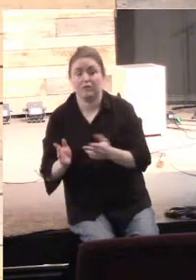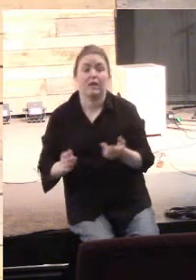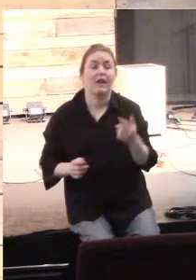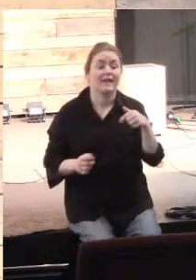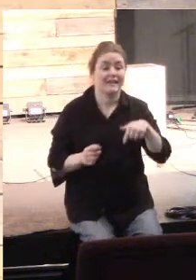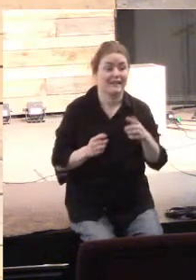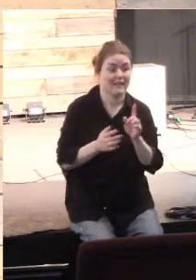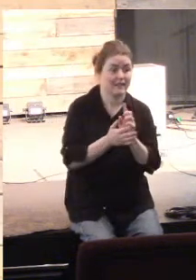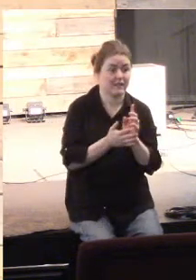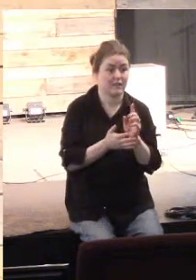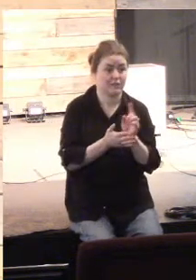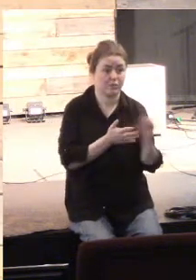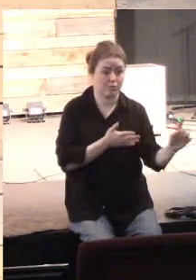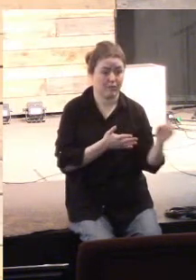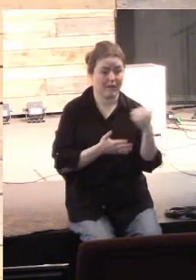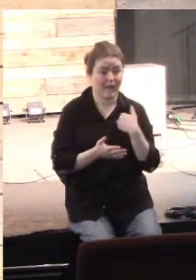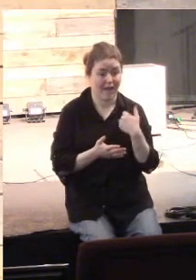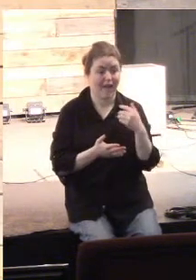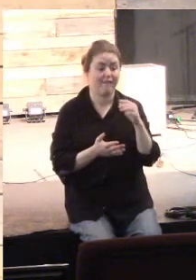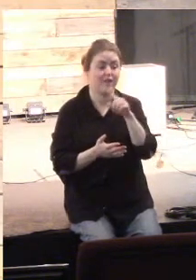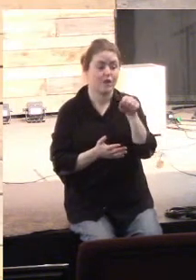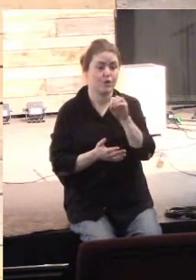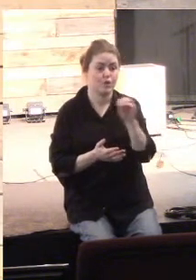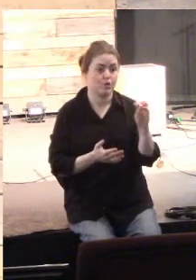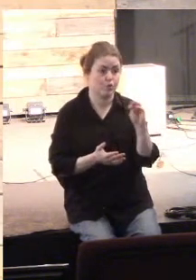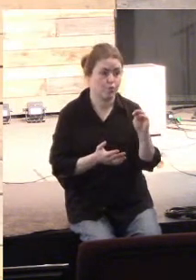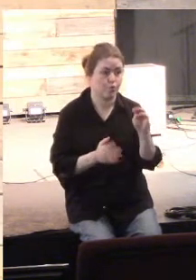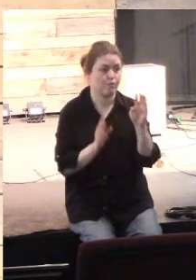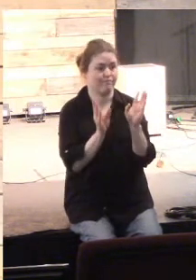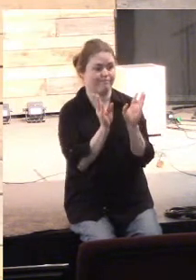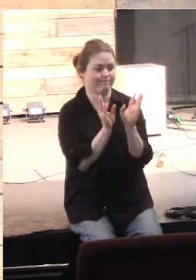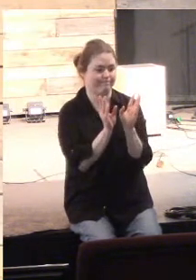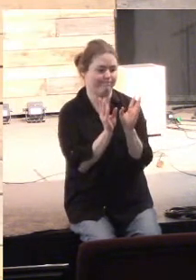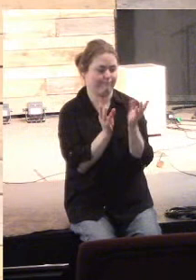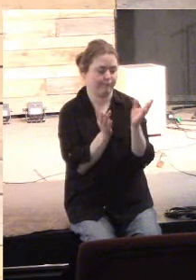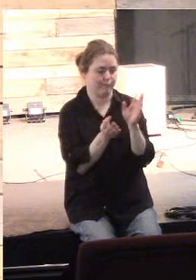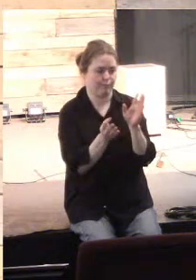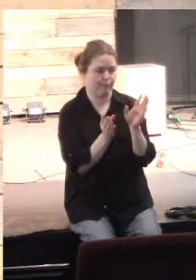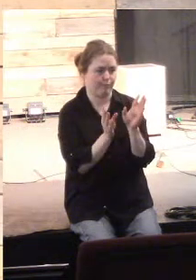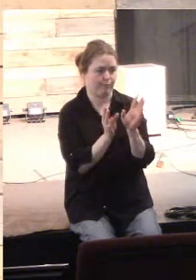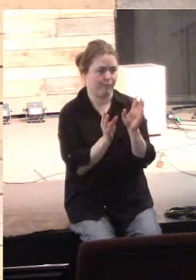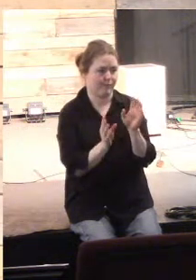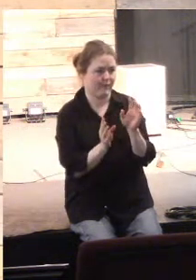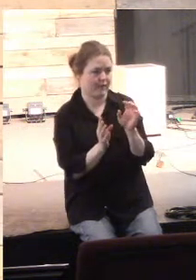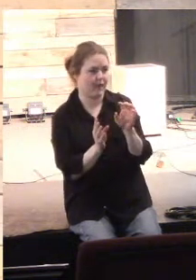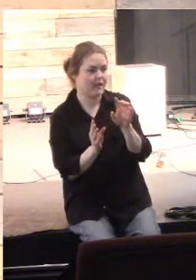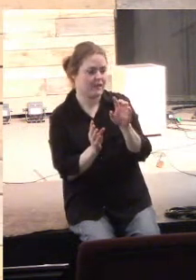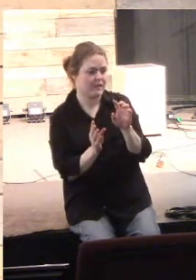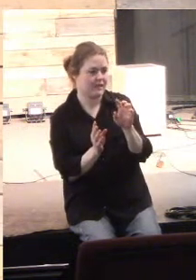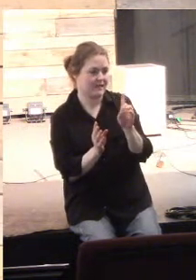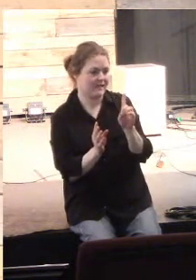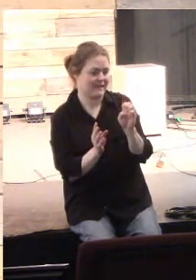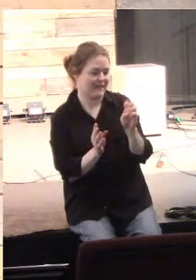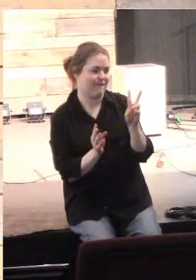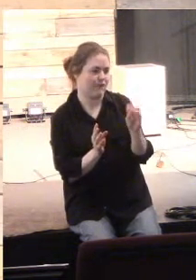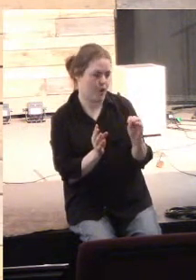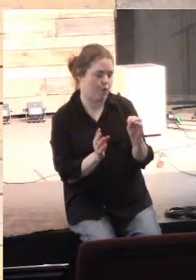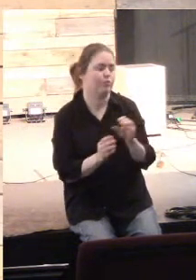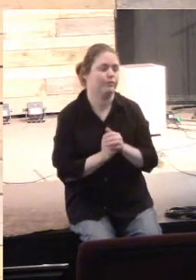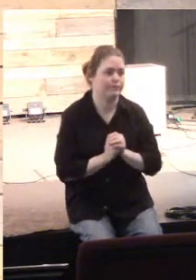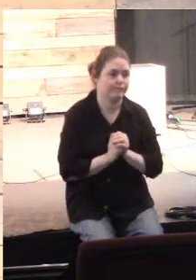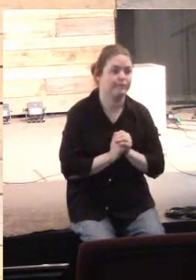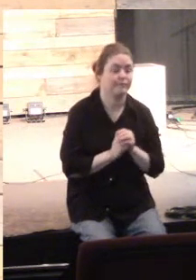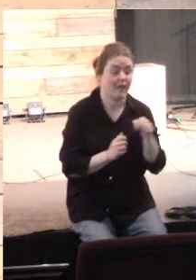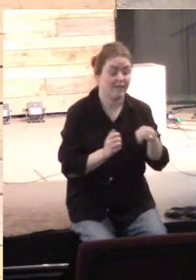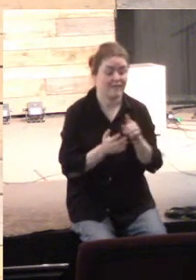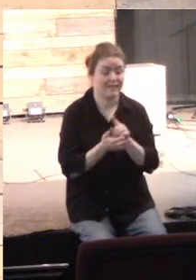will be on Zoom only. The link can be found in the app, and also check your email as well. This